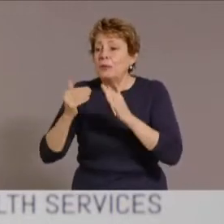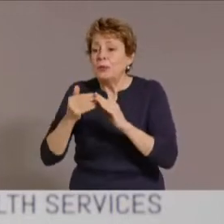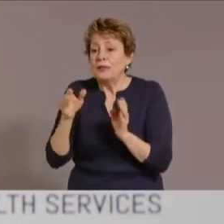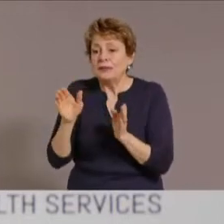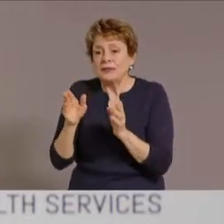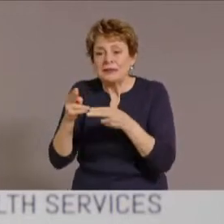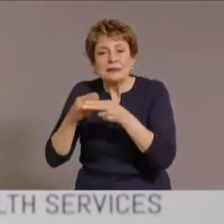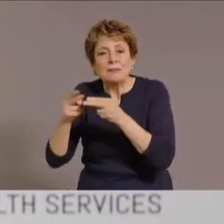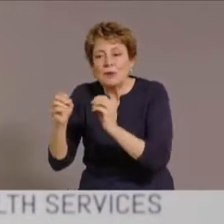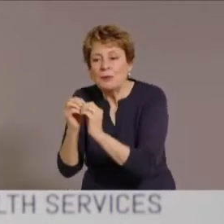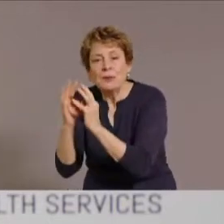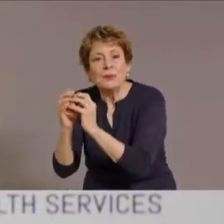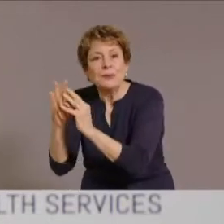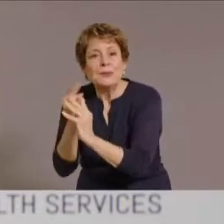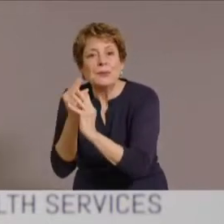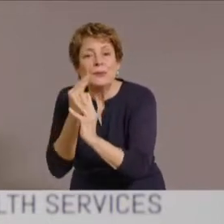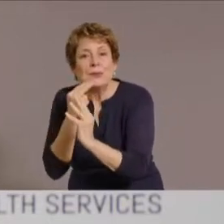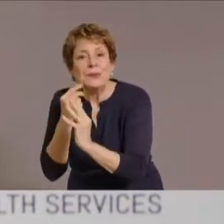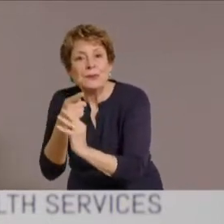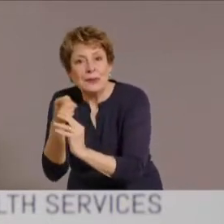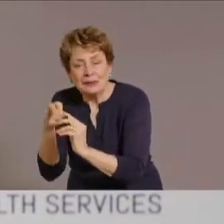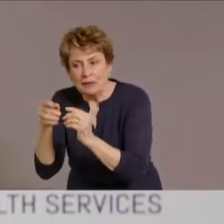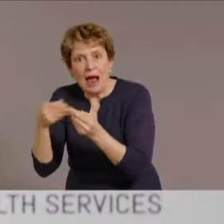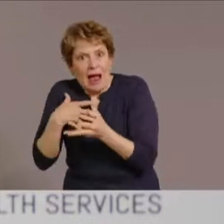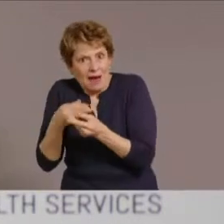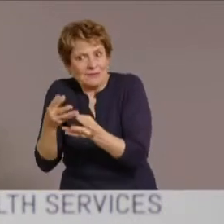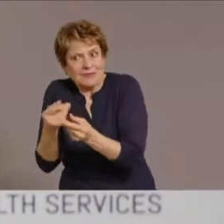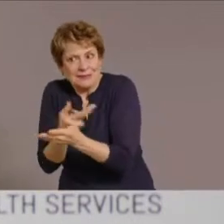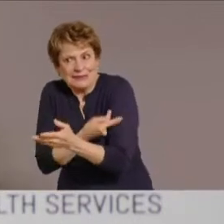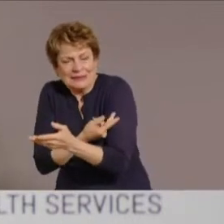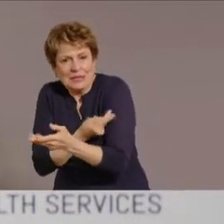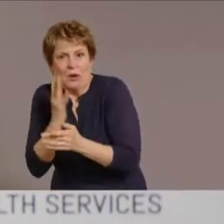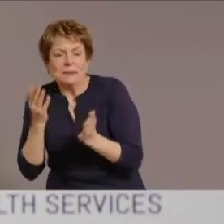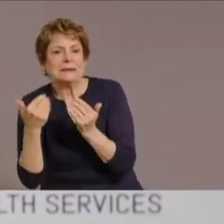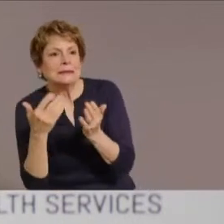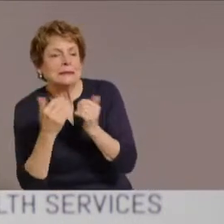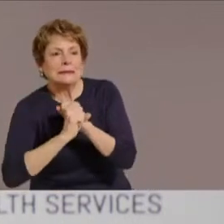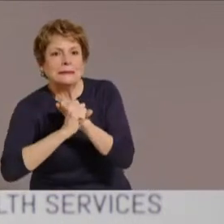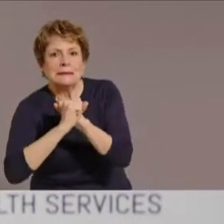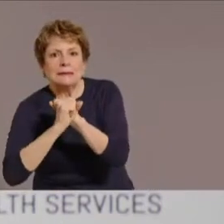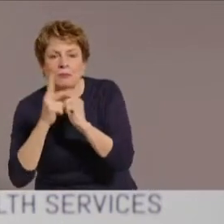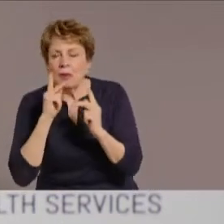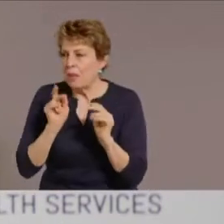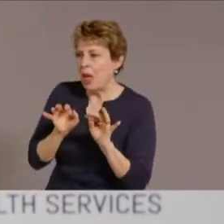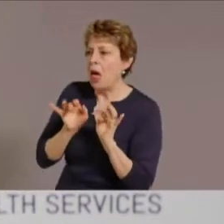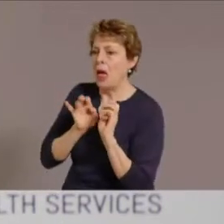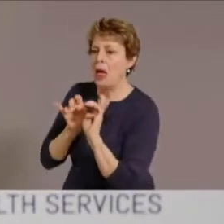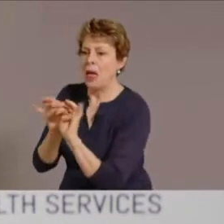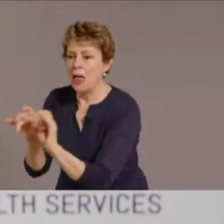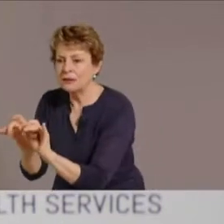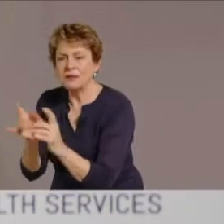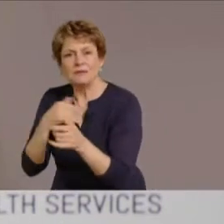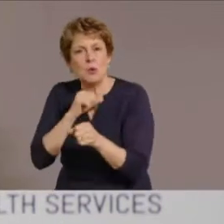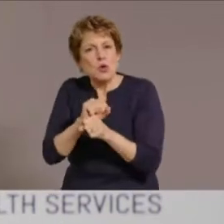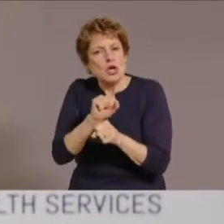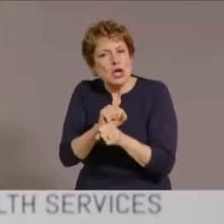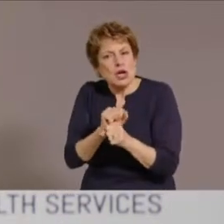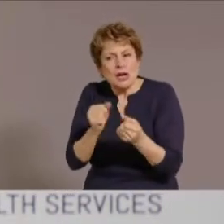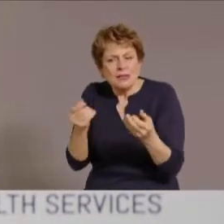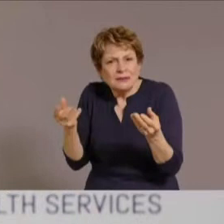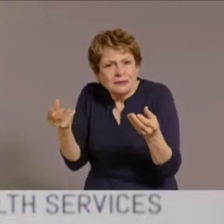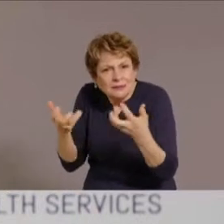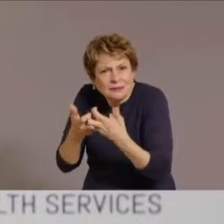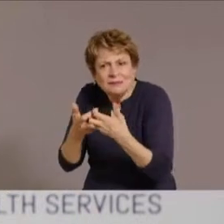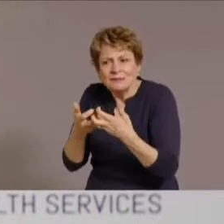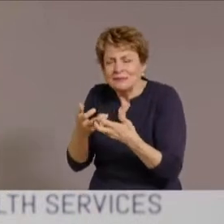well as additional messaging. But we would like to continue to see the number of Arizonans getting vaccinated